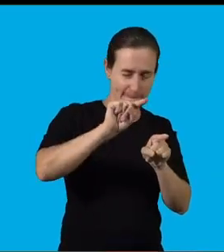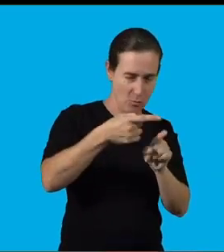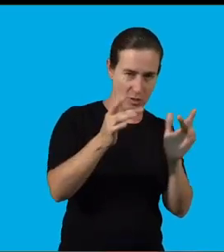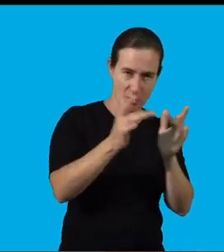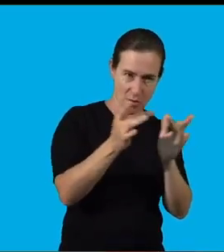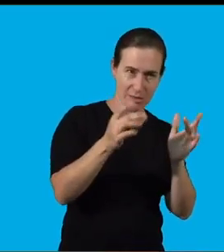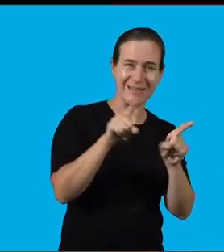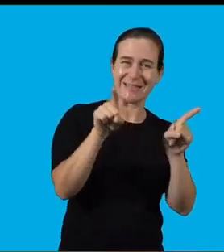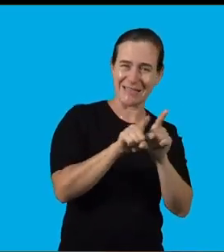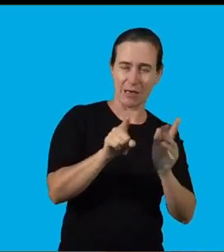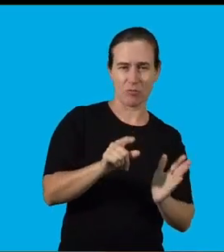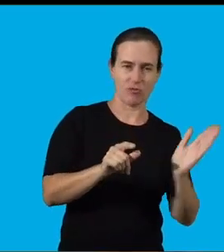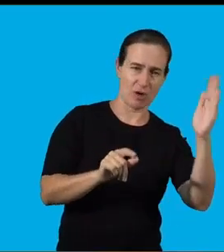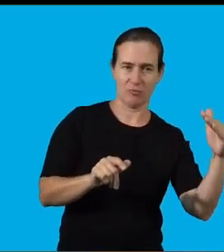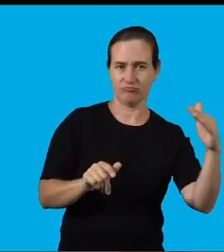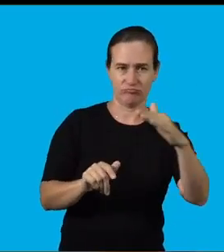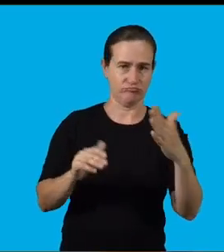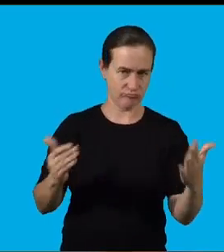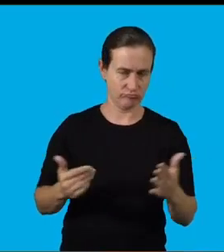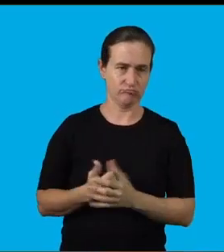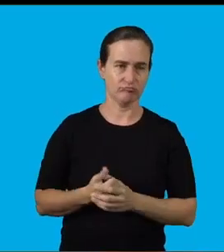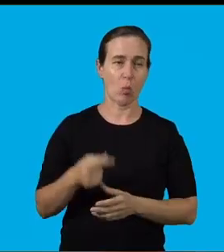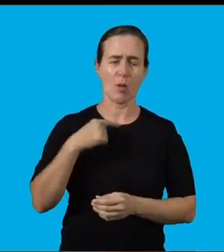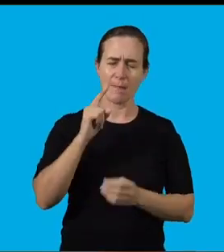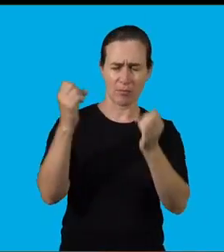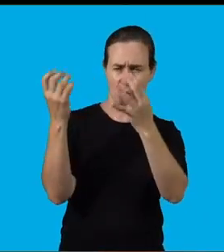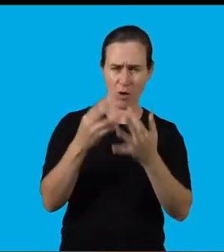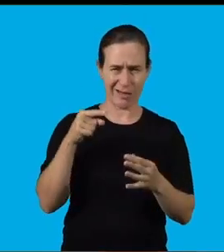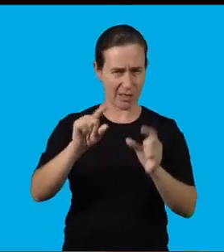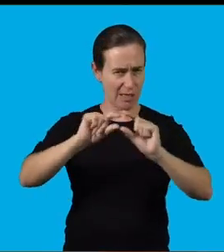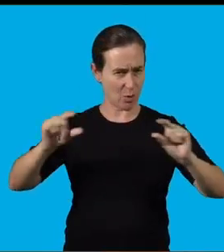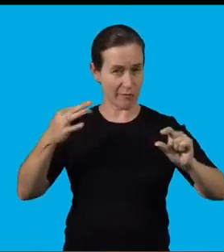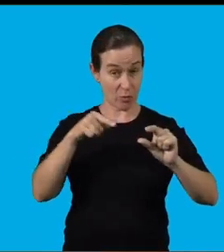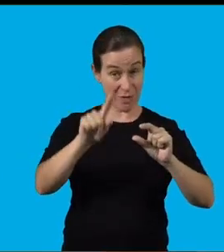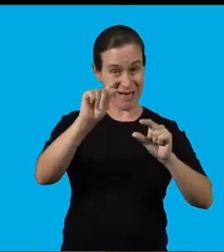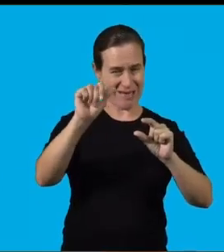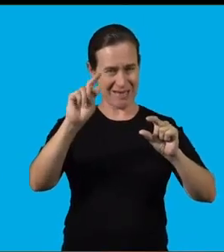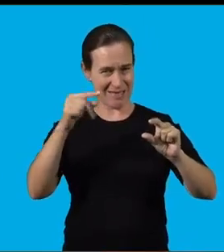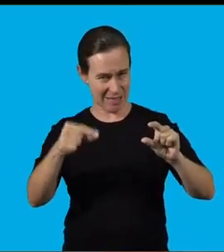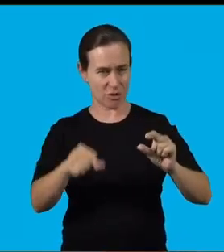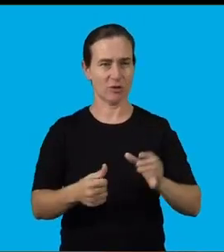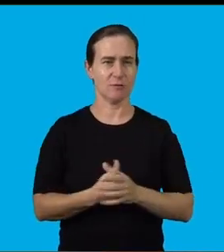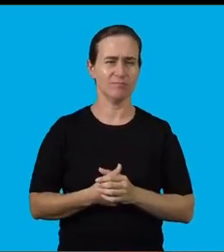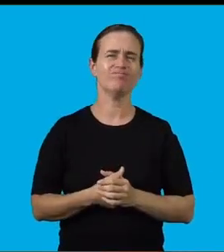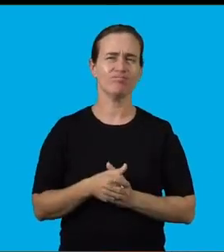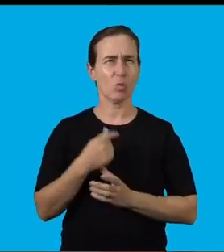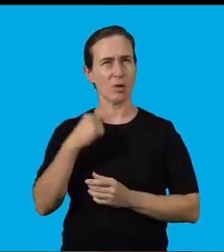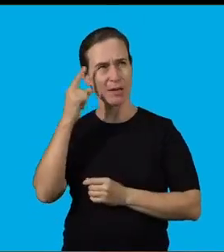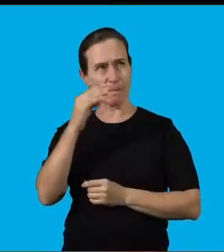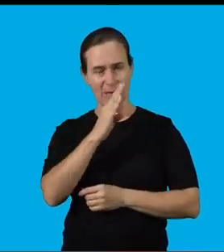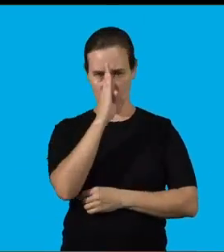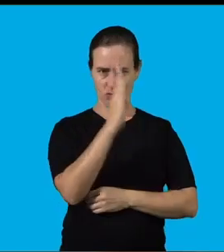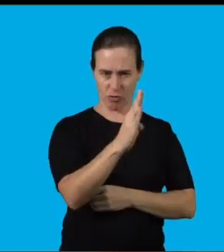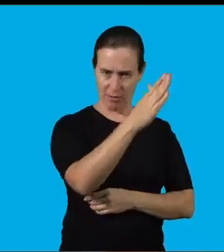of contact and they have the same gradient. They want us to work out the equation of this tangent. So therefore, if we think about a tangent,